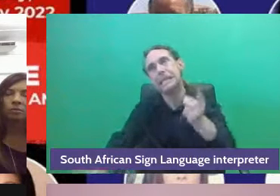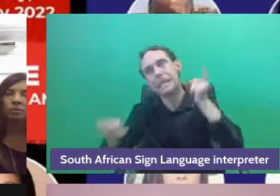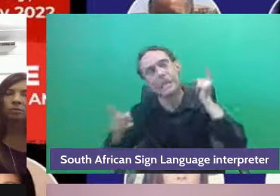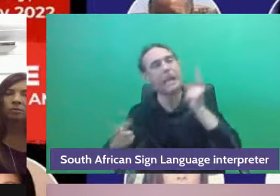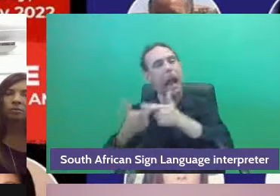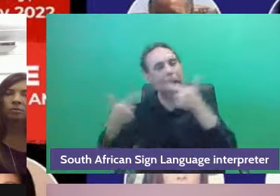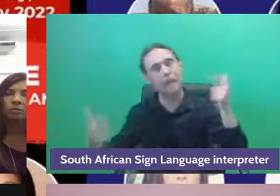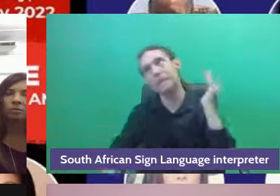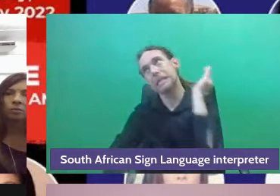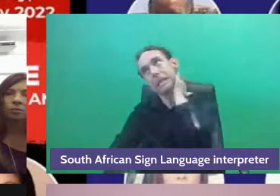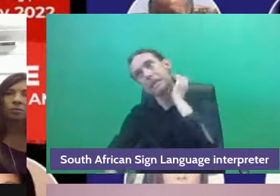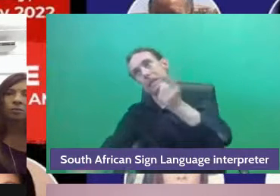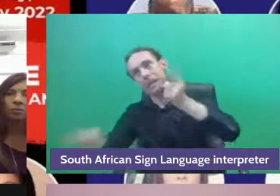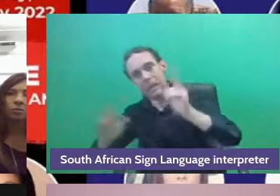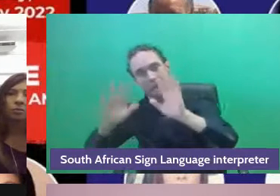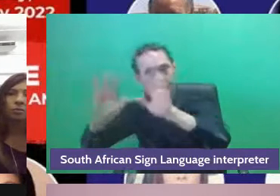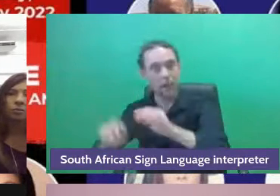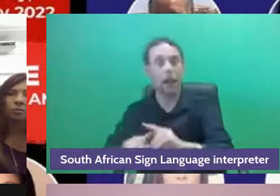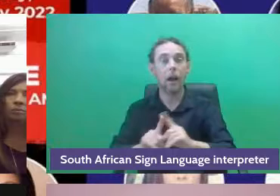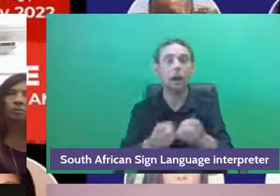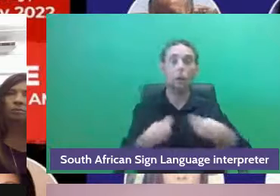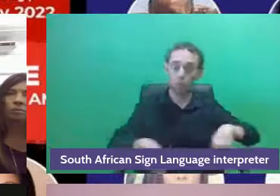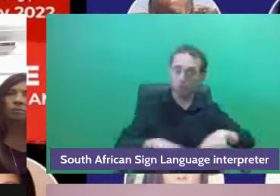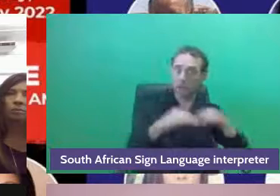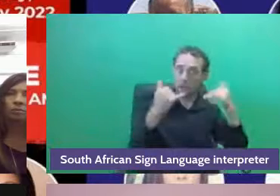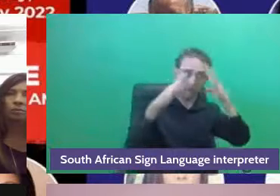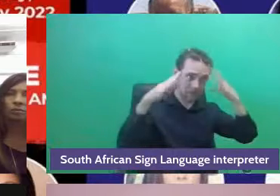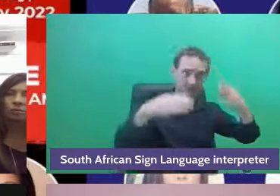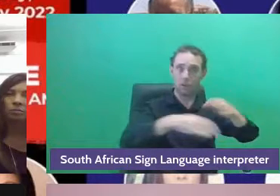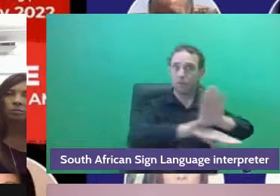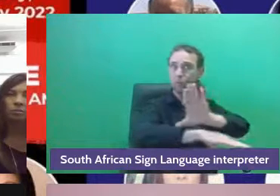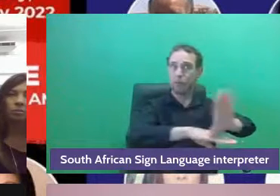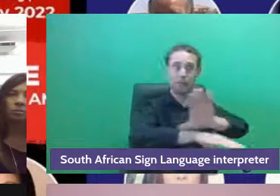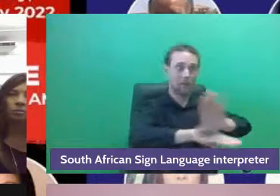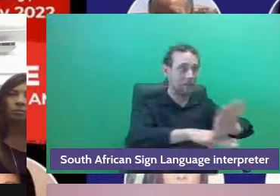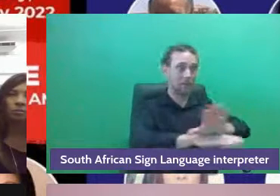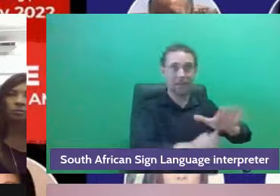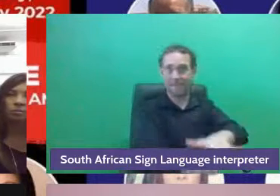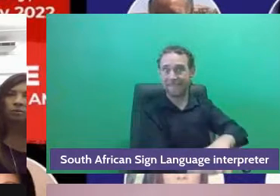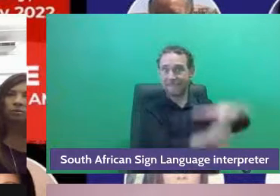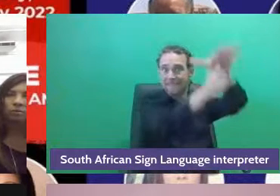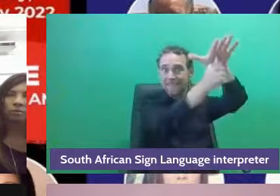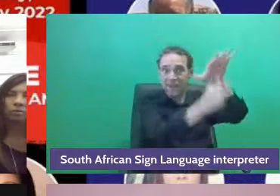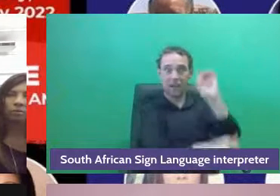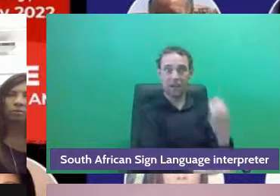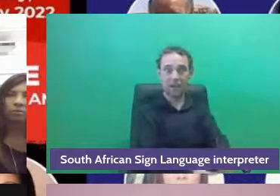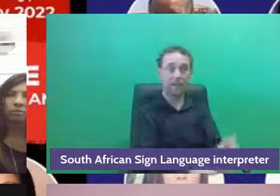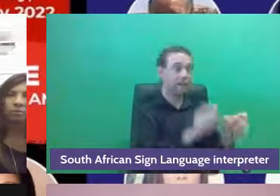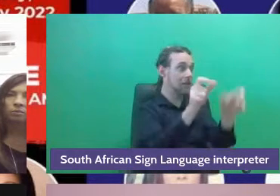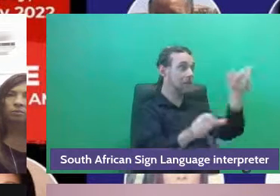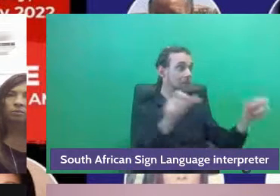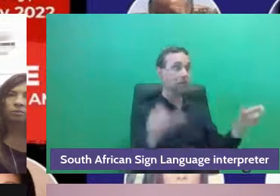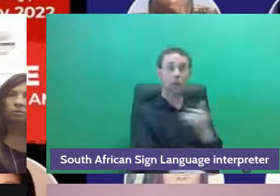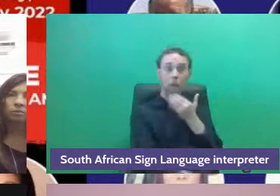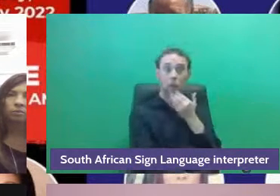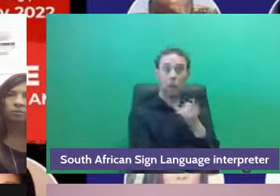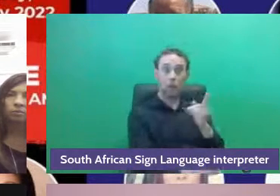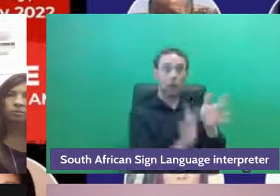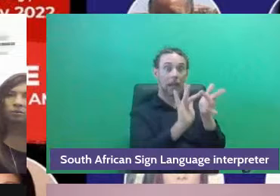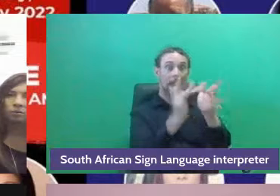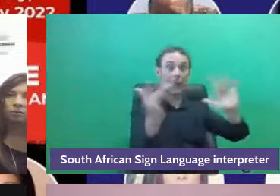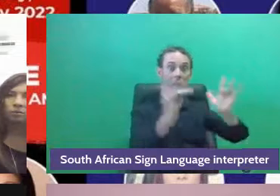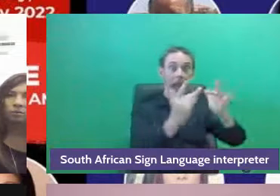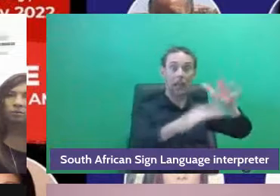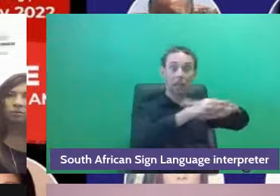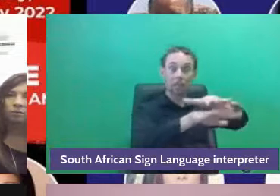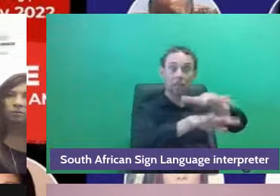However, we live in a digital world right now, so for those who have access to the internet,